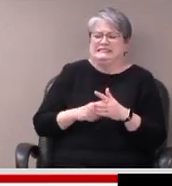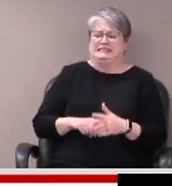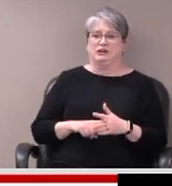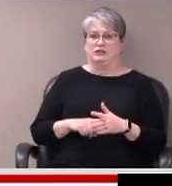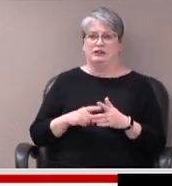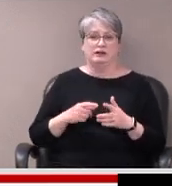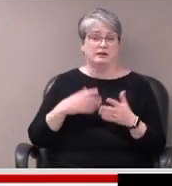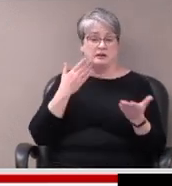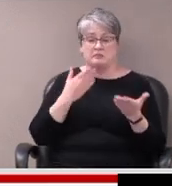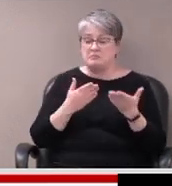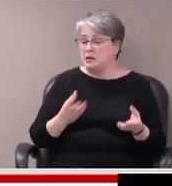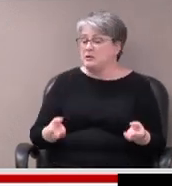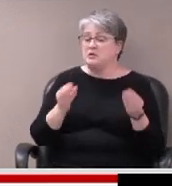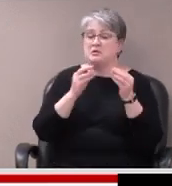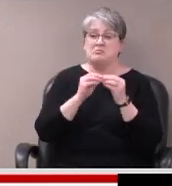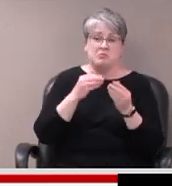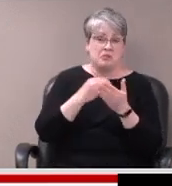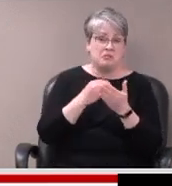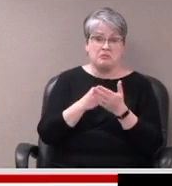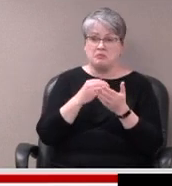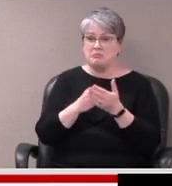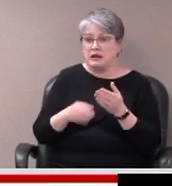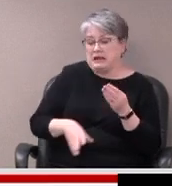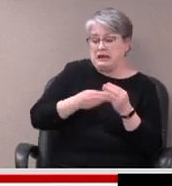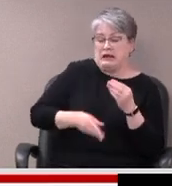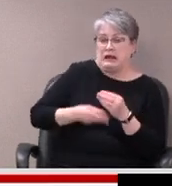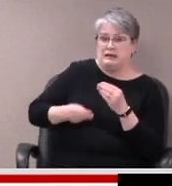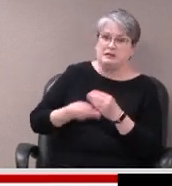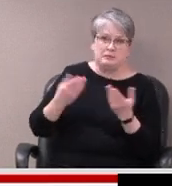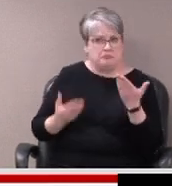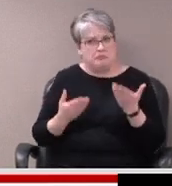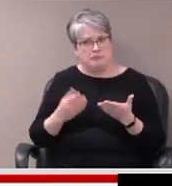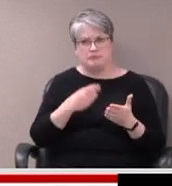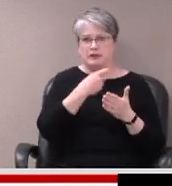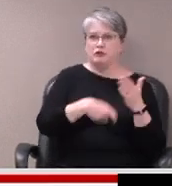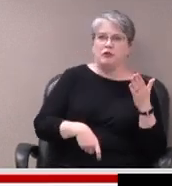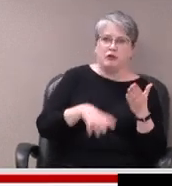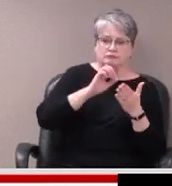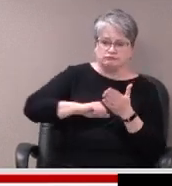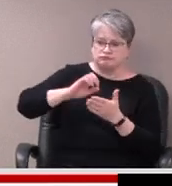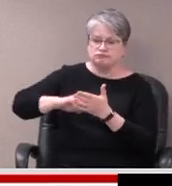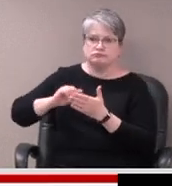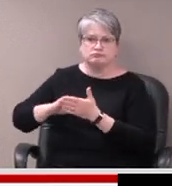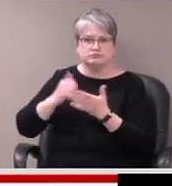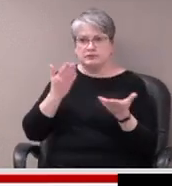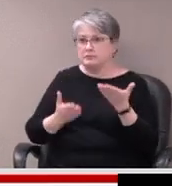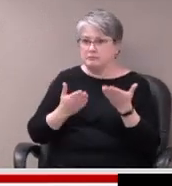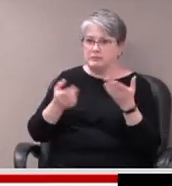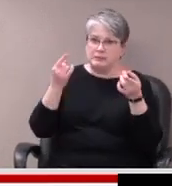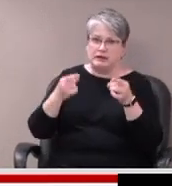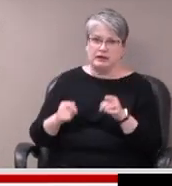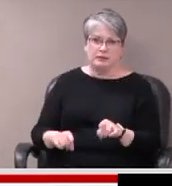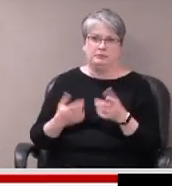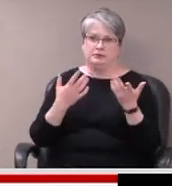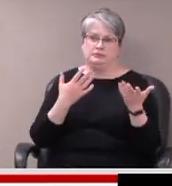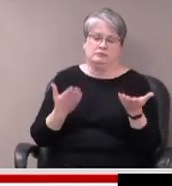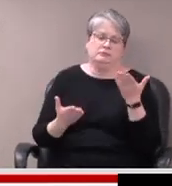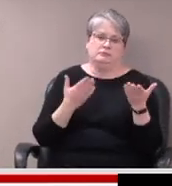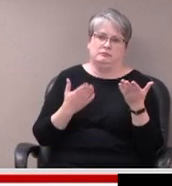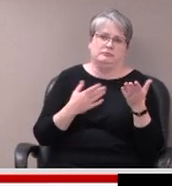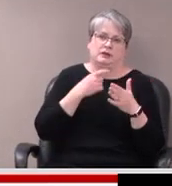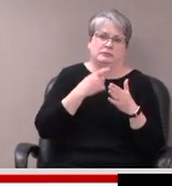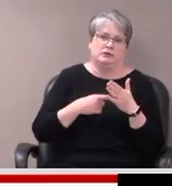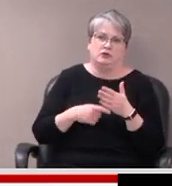There could be additional revenues coming in. There could be expenses that may come out, or expenses that